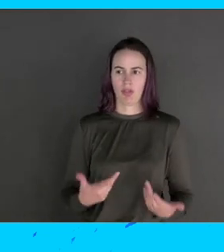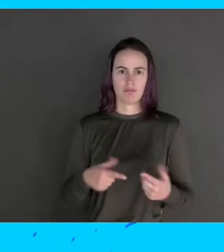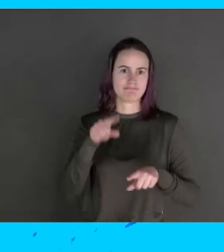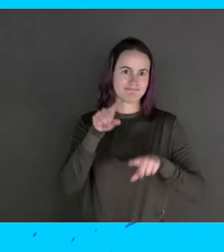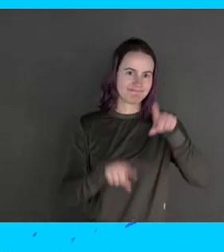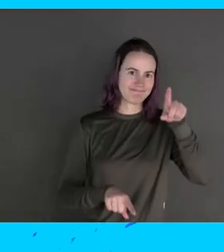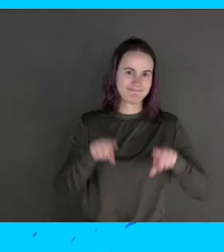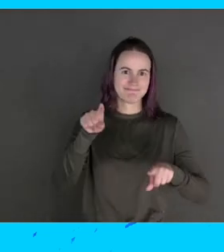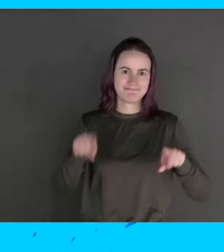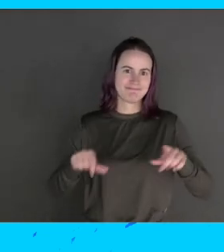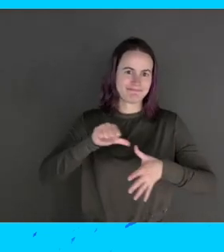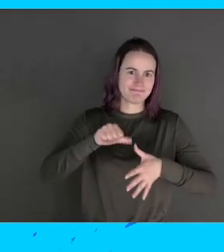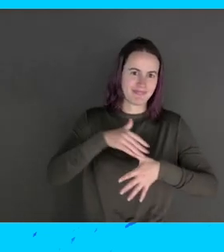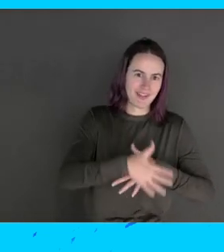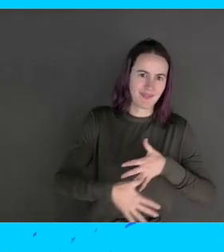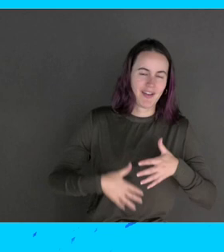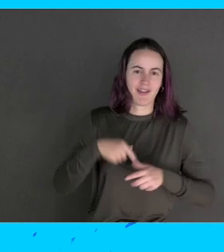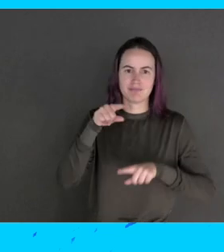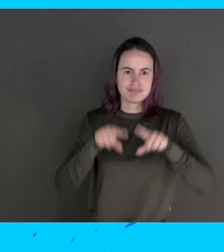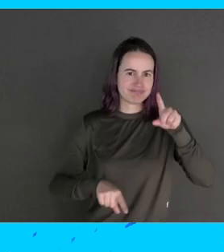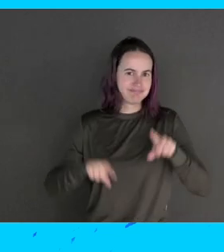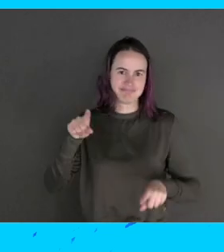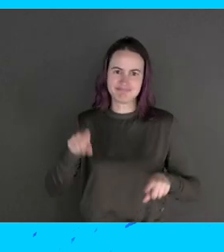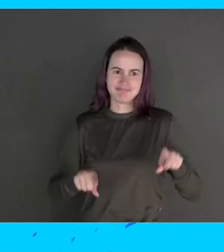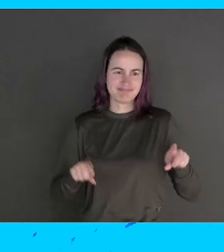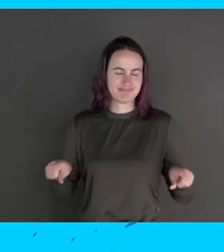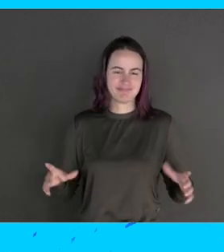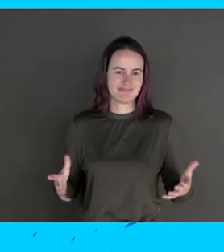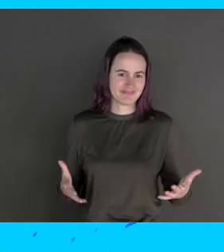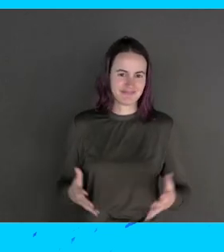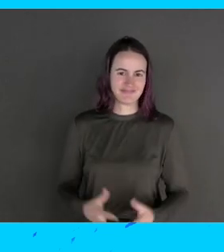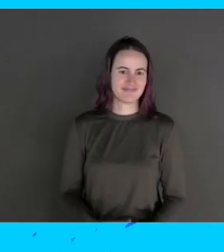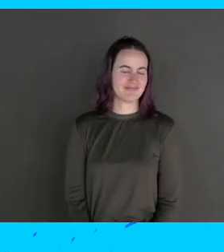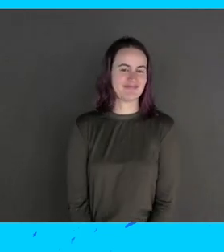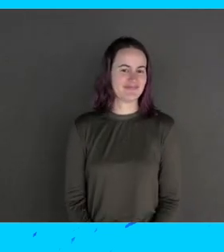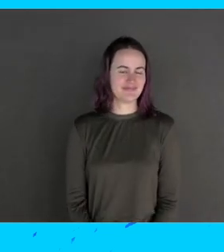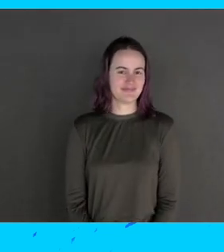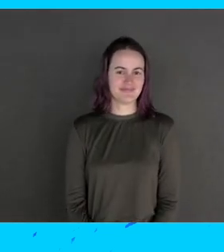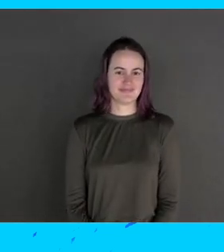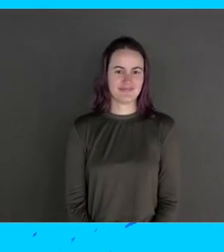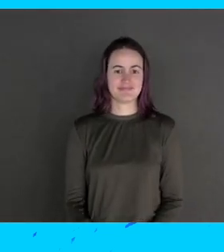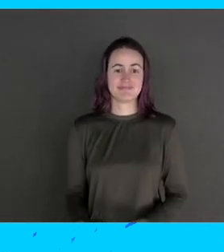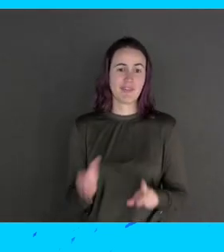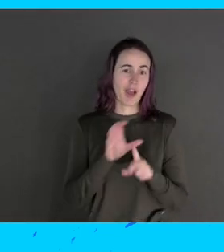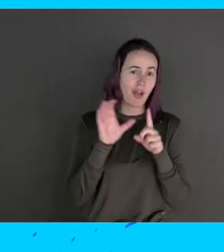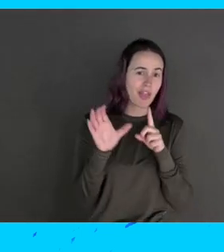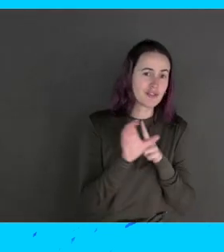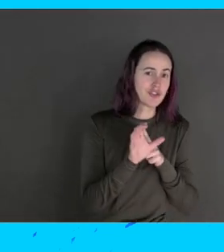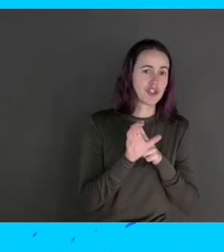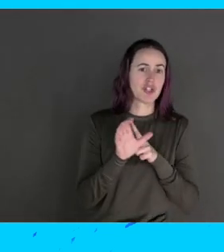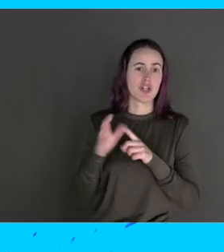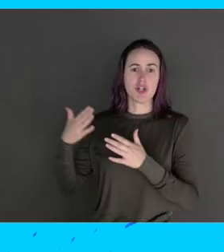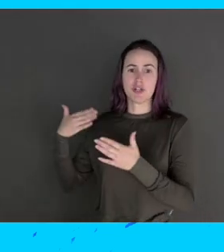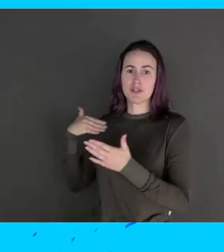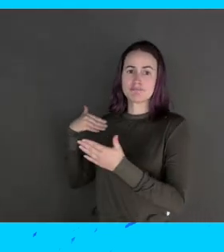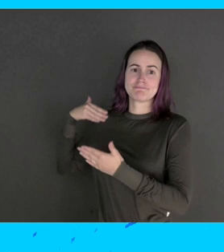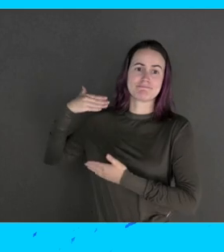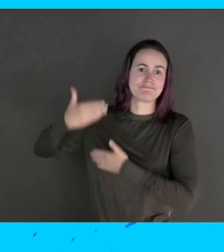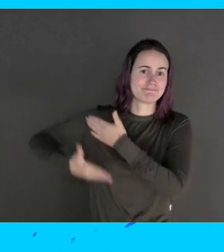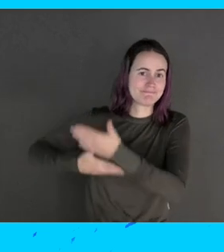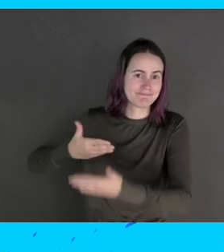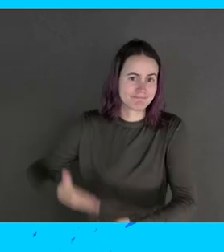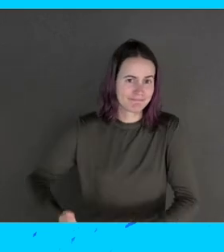many manifestations of diversity in our culture, traditions,